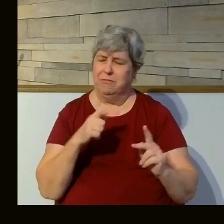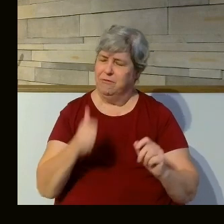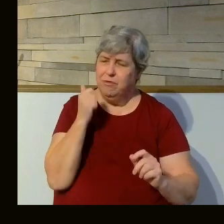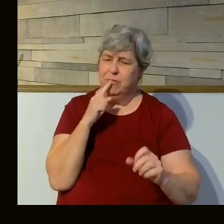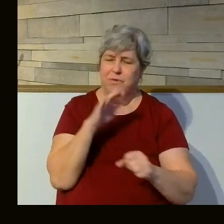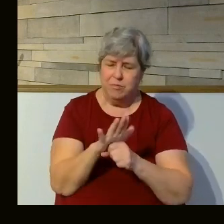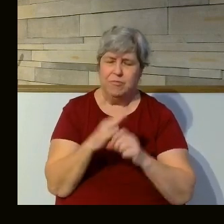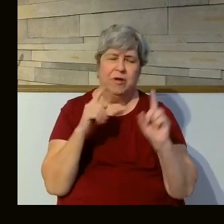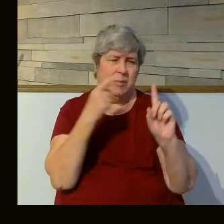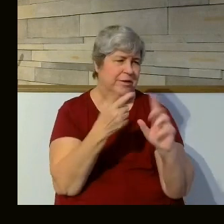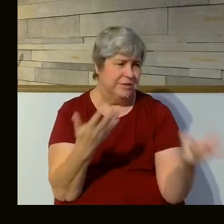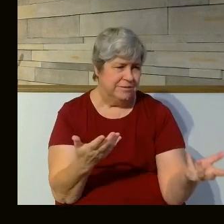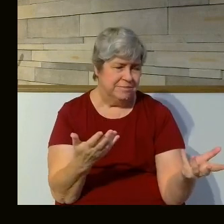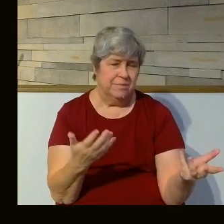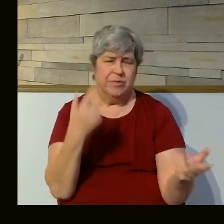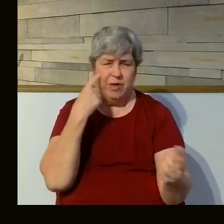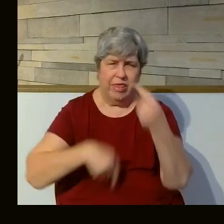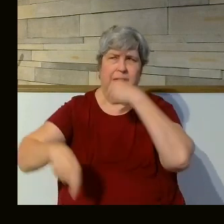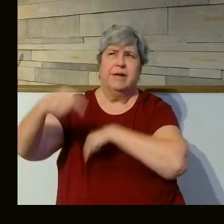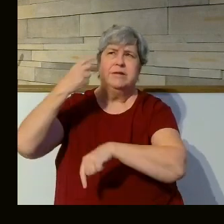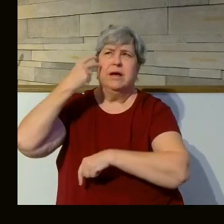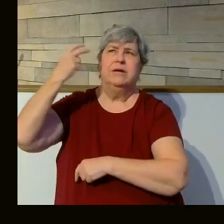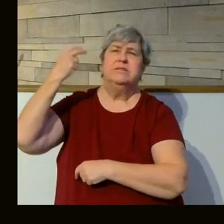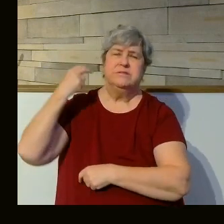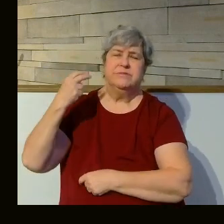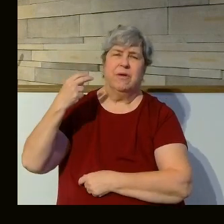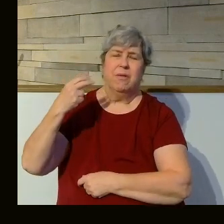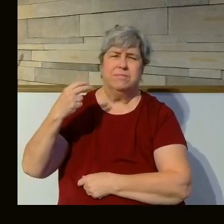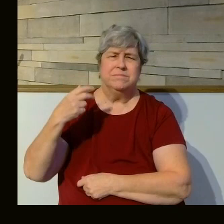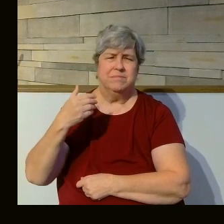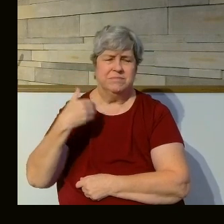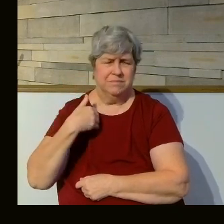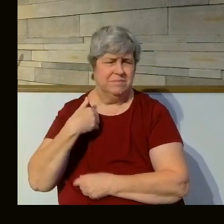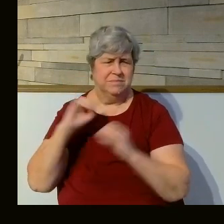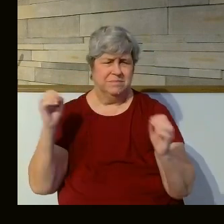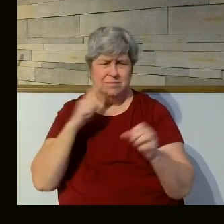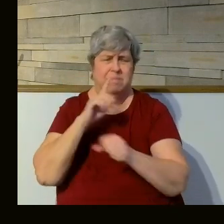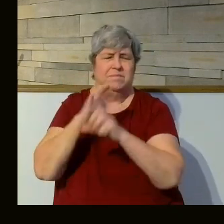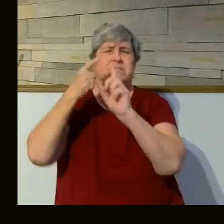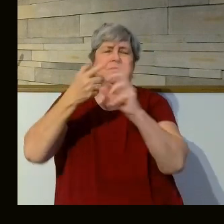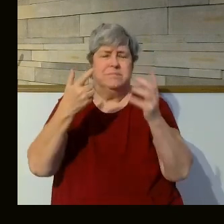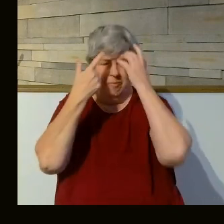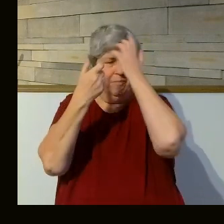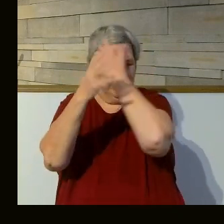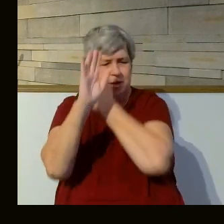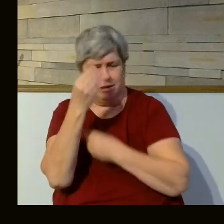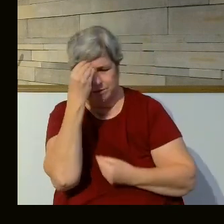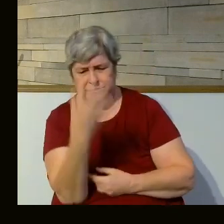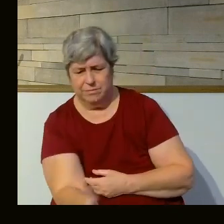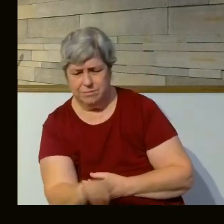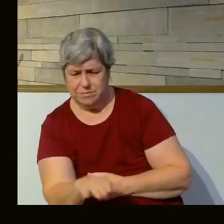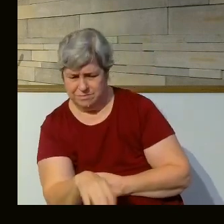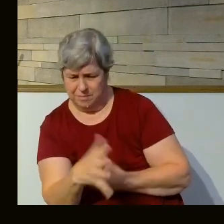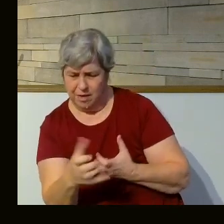of commitment. Because when we think back all the way to the very beginning, wasn't there a lack of commitment there? Because didn't God say something to the